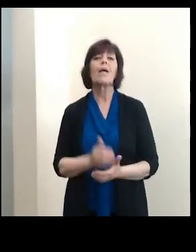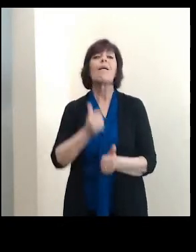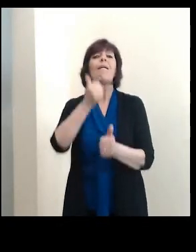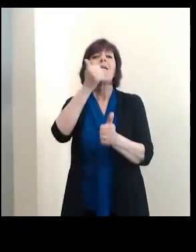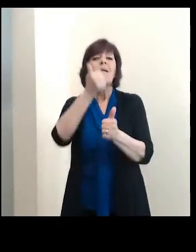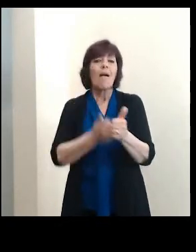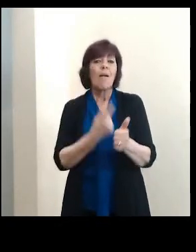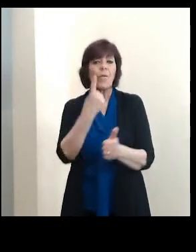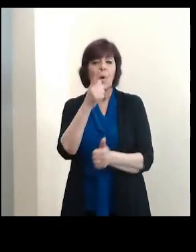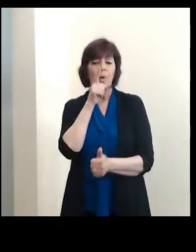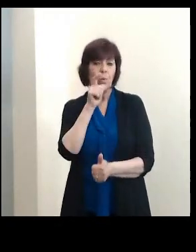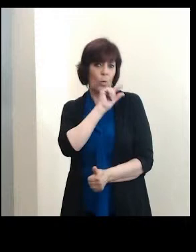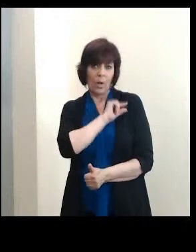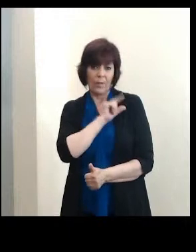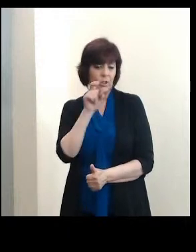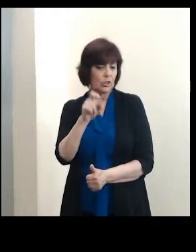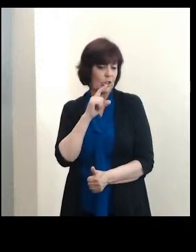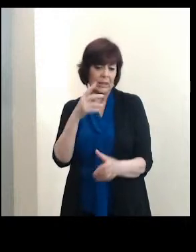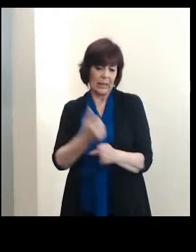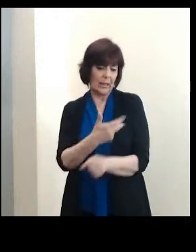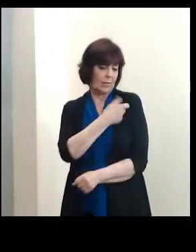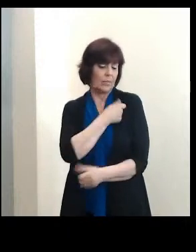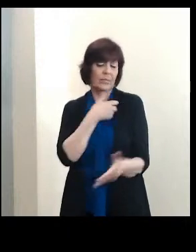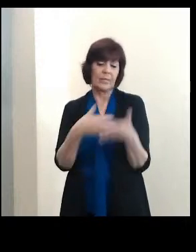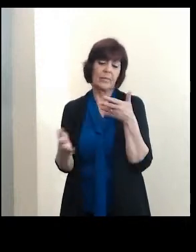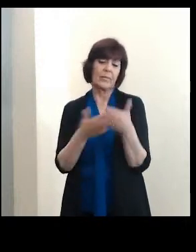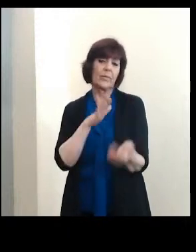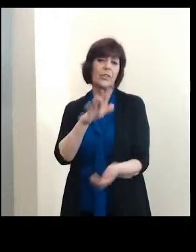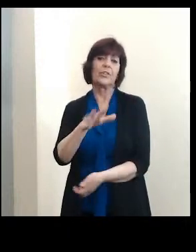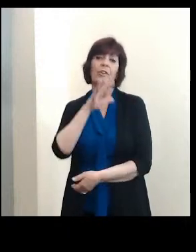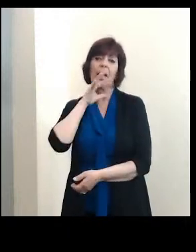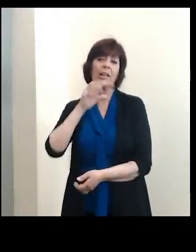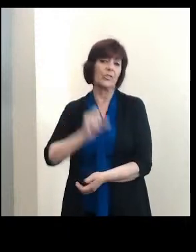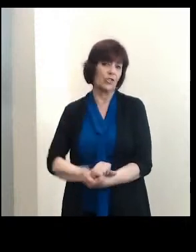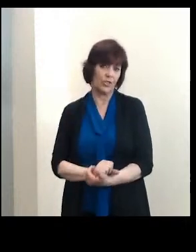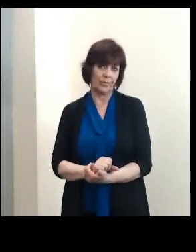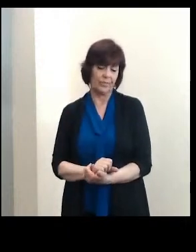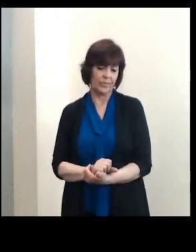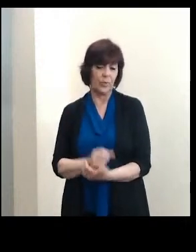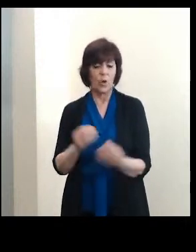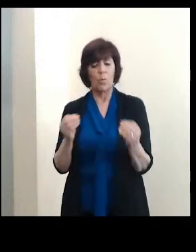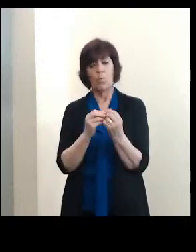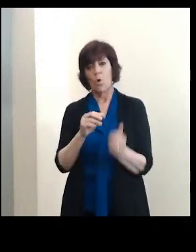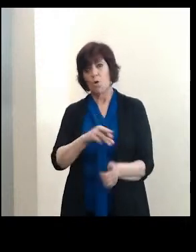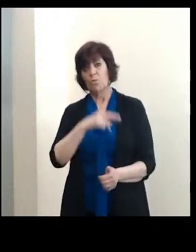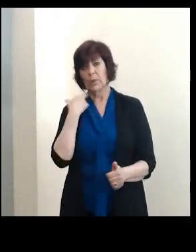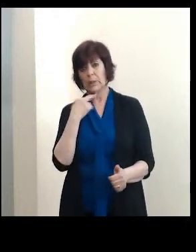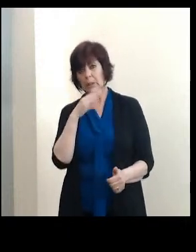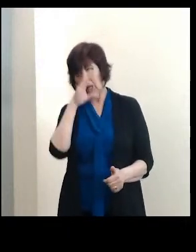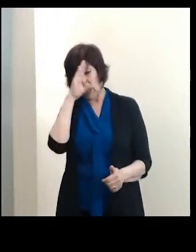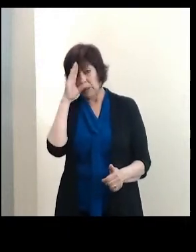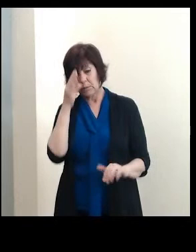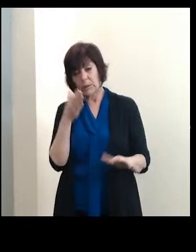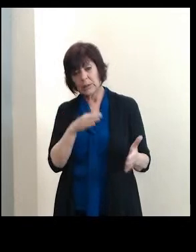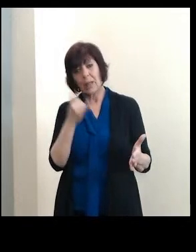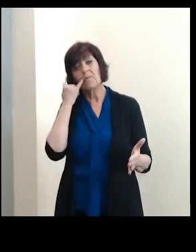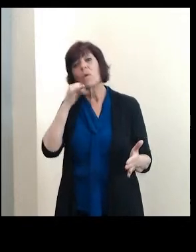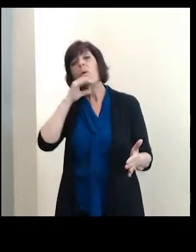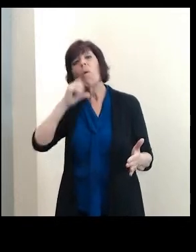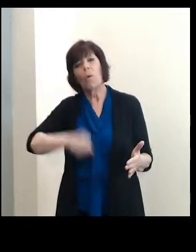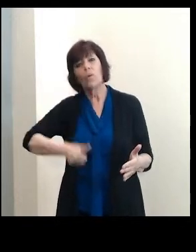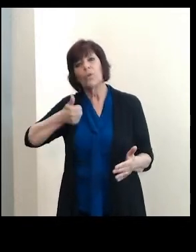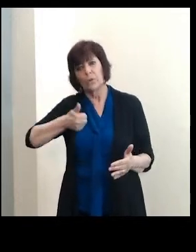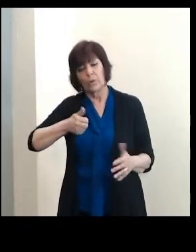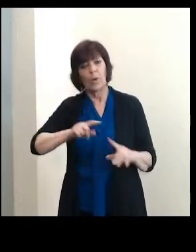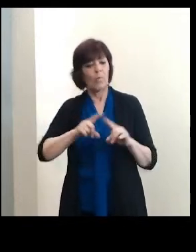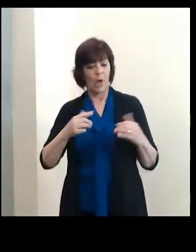qualifies should get vaccinated, regardless of your age. You are much more at risk for hospitalization or death if you are older. But just because